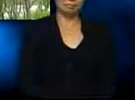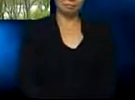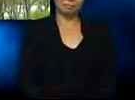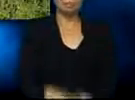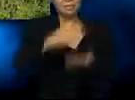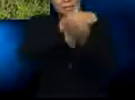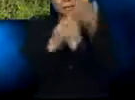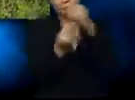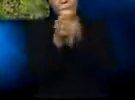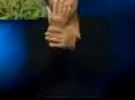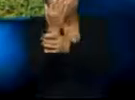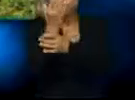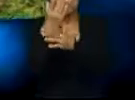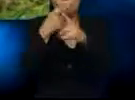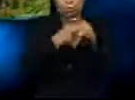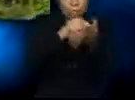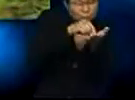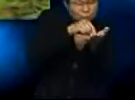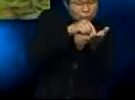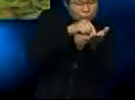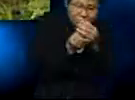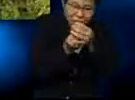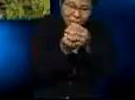Some plants grow from seeds.